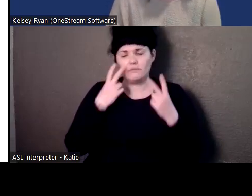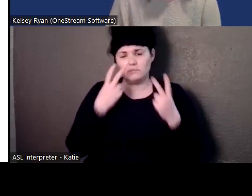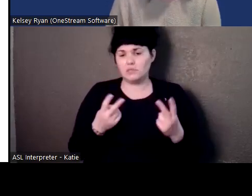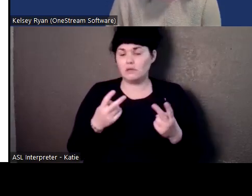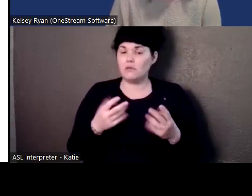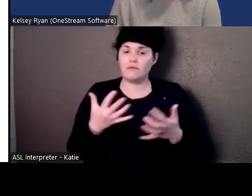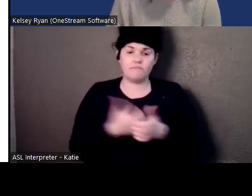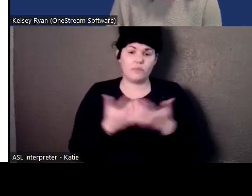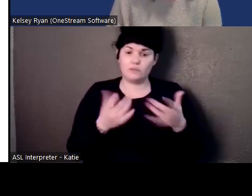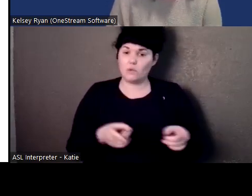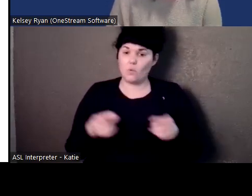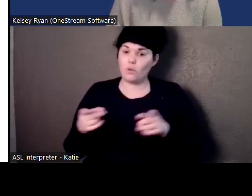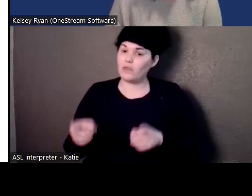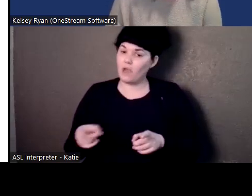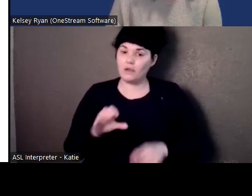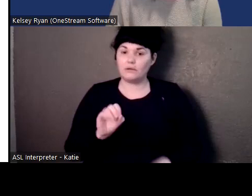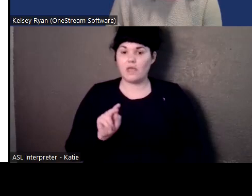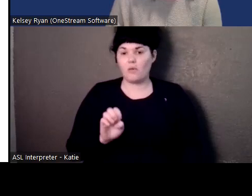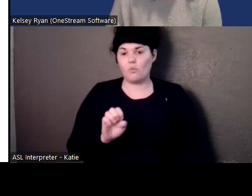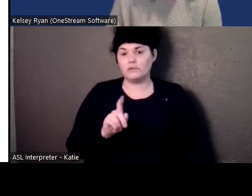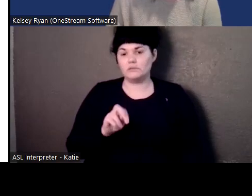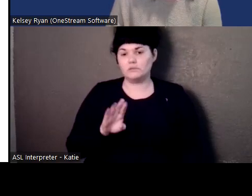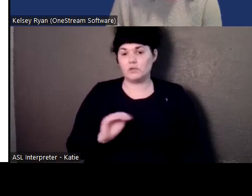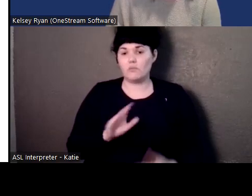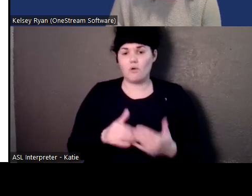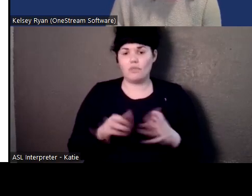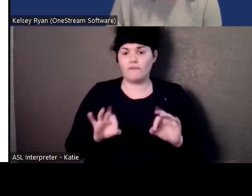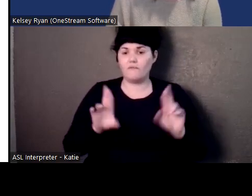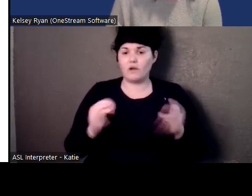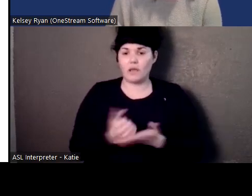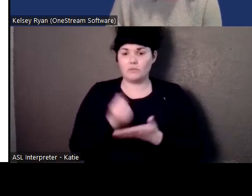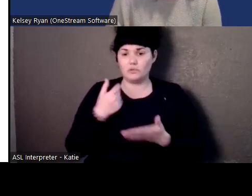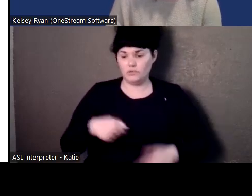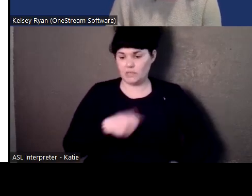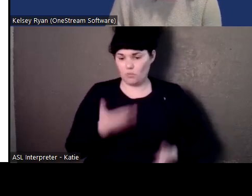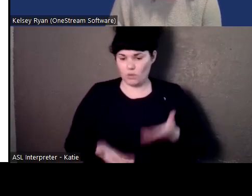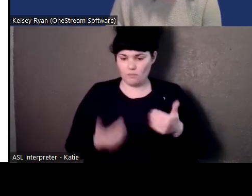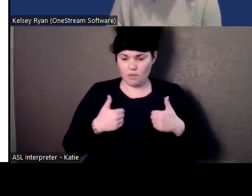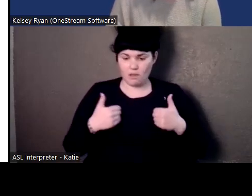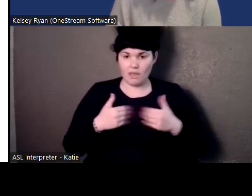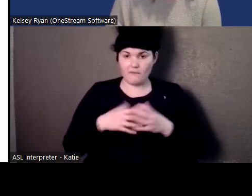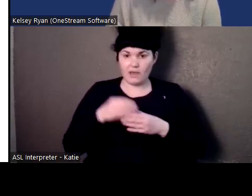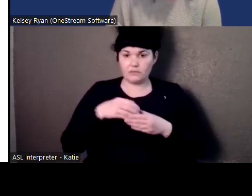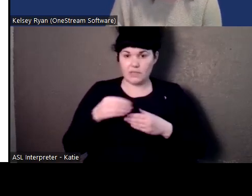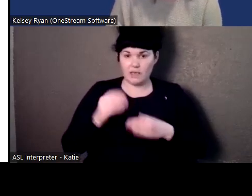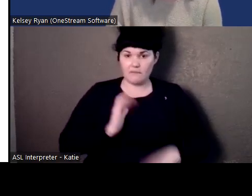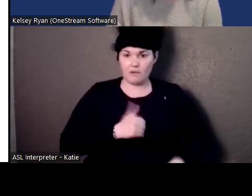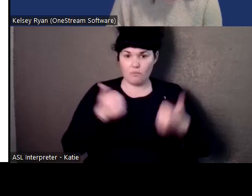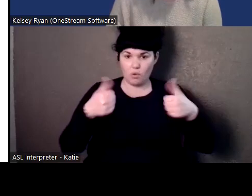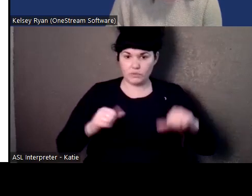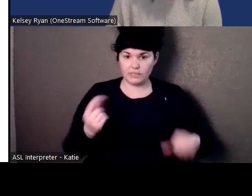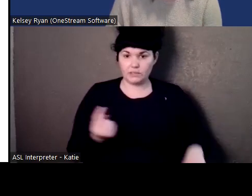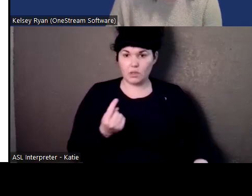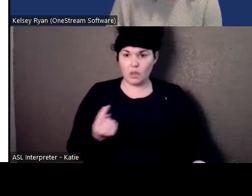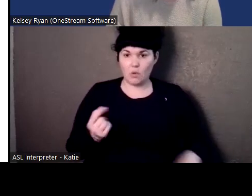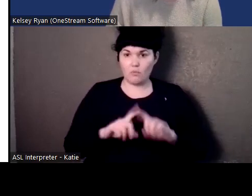OneStream, all of the fun opportunities that we might have going on outside of just our postings alone.